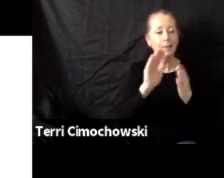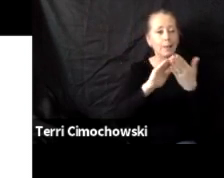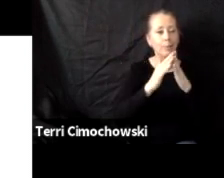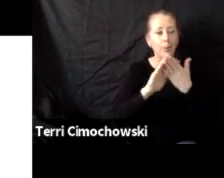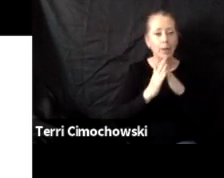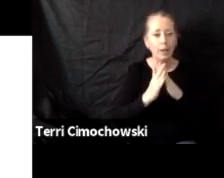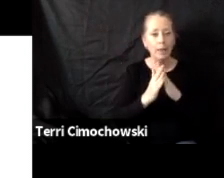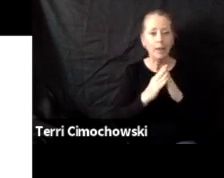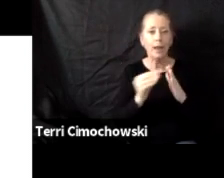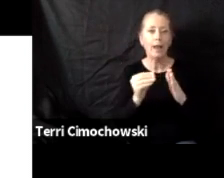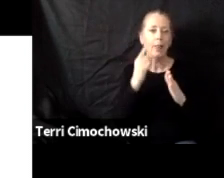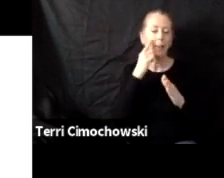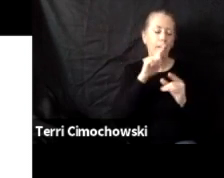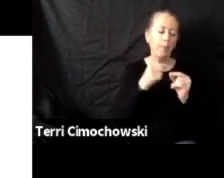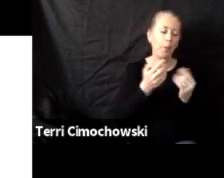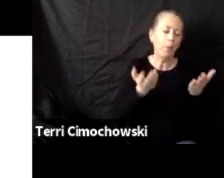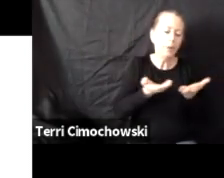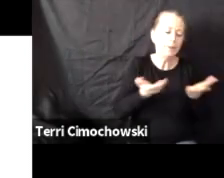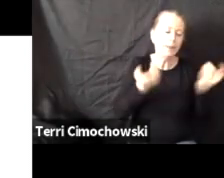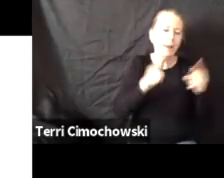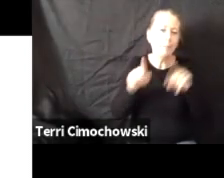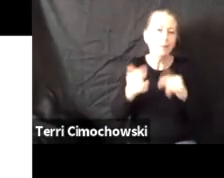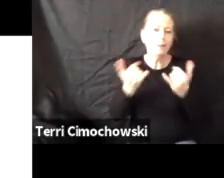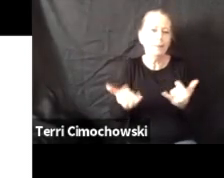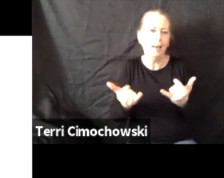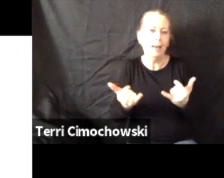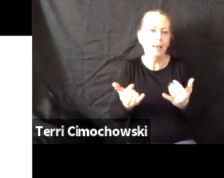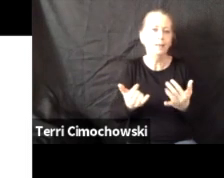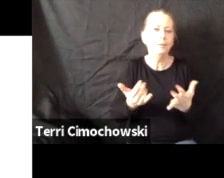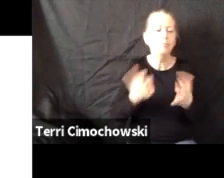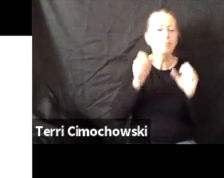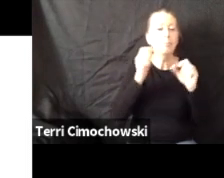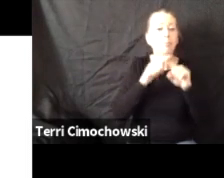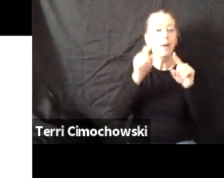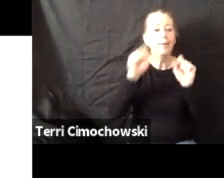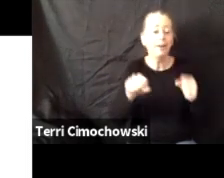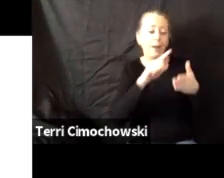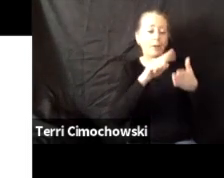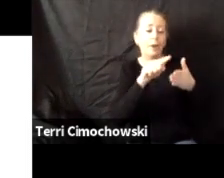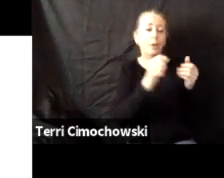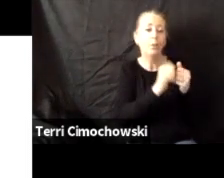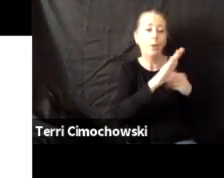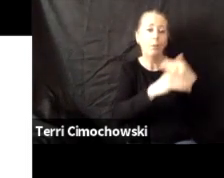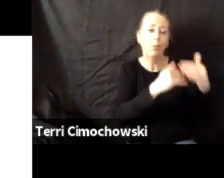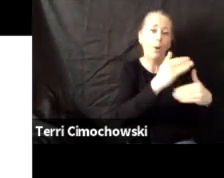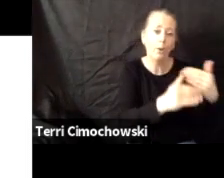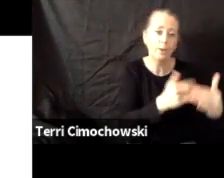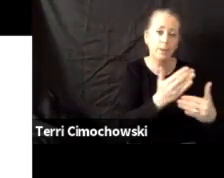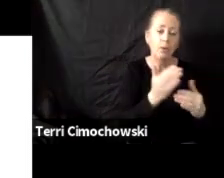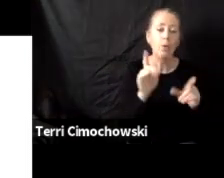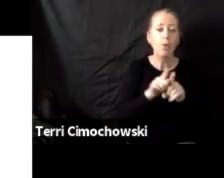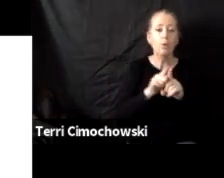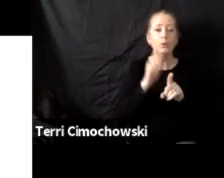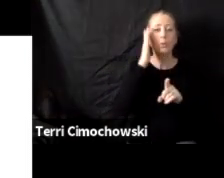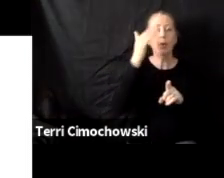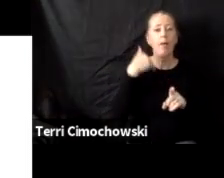out and plan their day of what they're doing flexibly, and be able to check in around their progress. We're also going to have